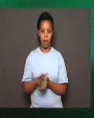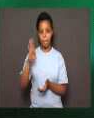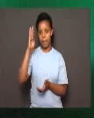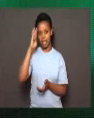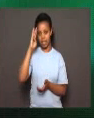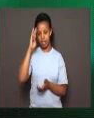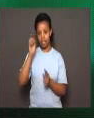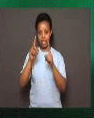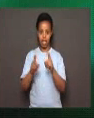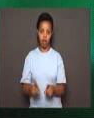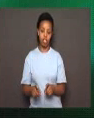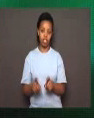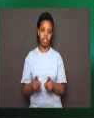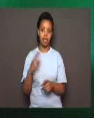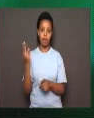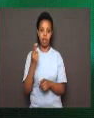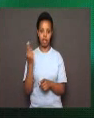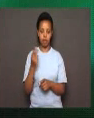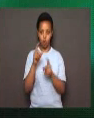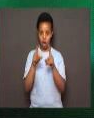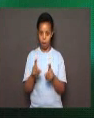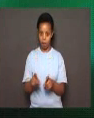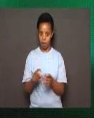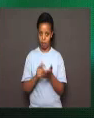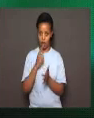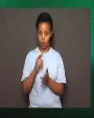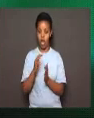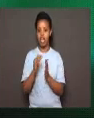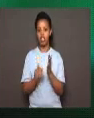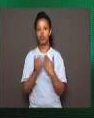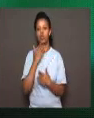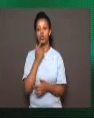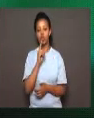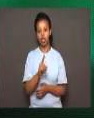Benedict's reagent is used to test for reducing sugar.